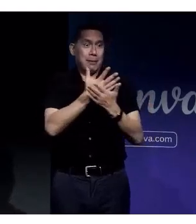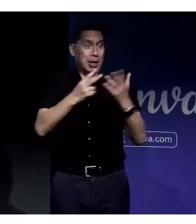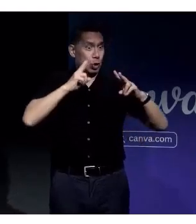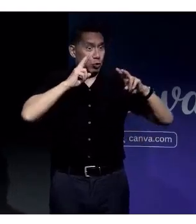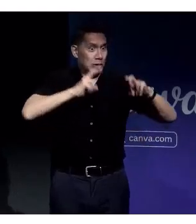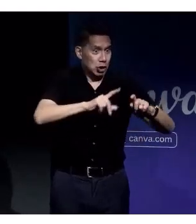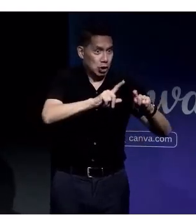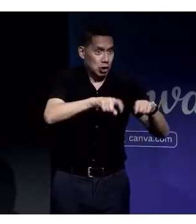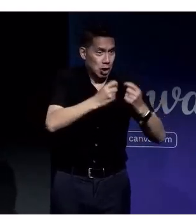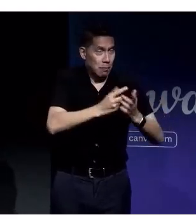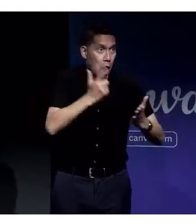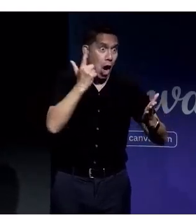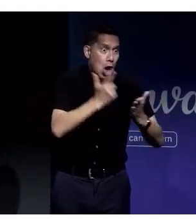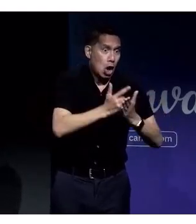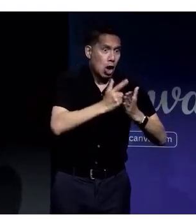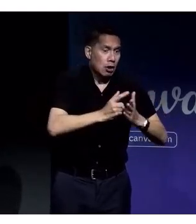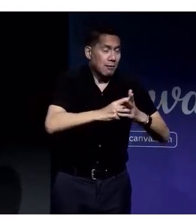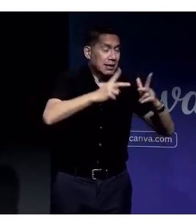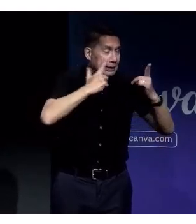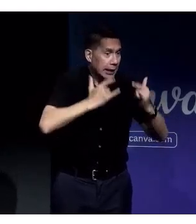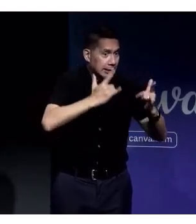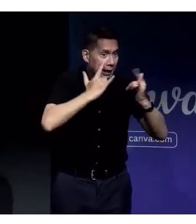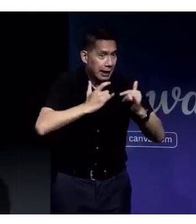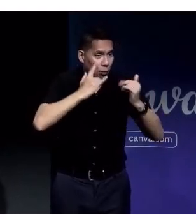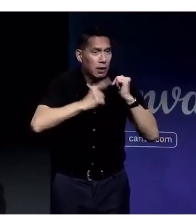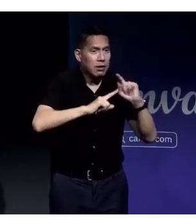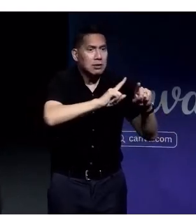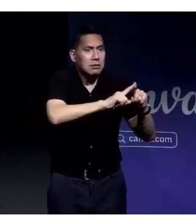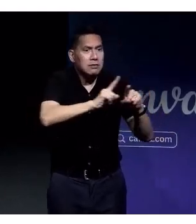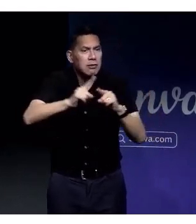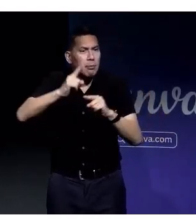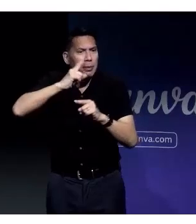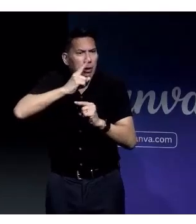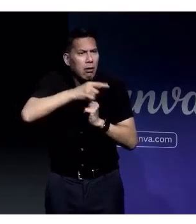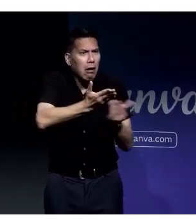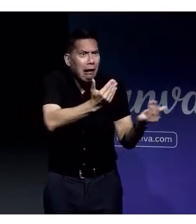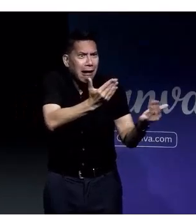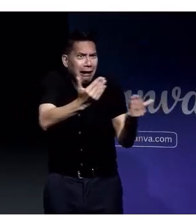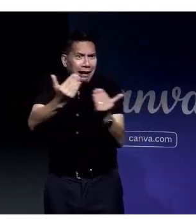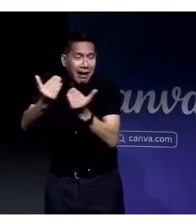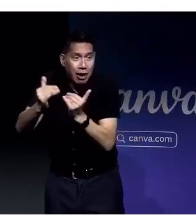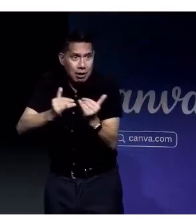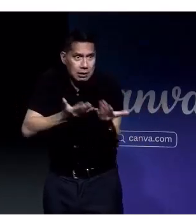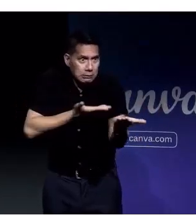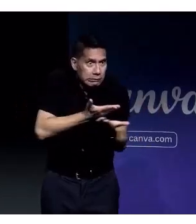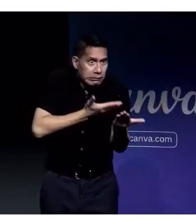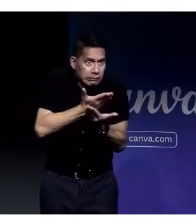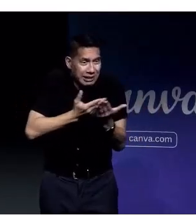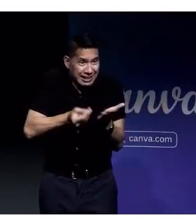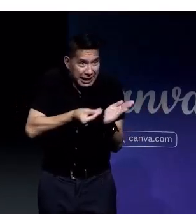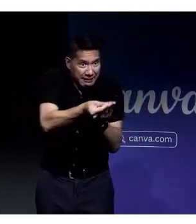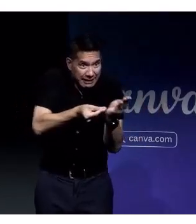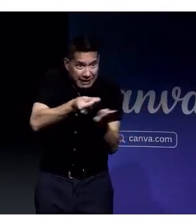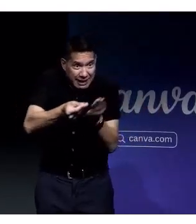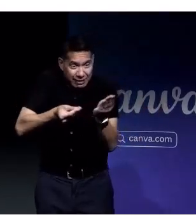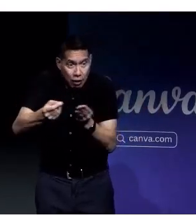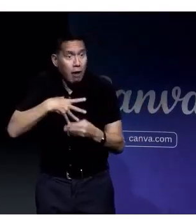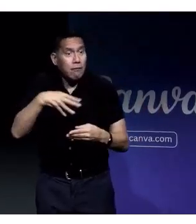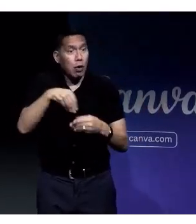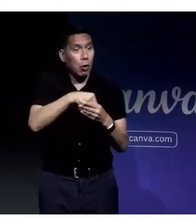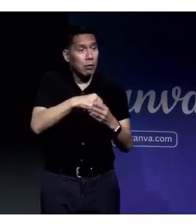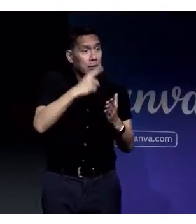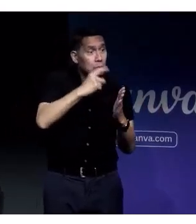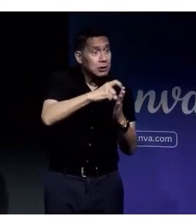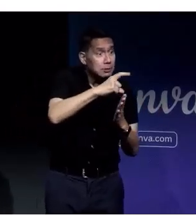did a lot of usability testing. I attended all of the sessions involving disabled